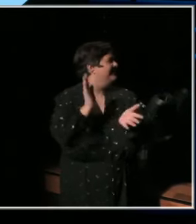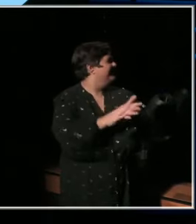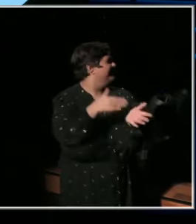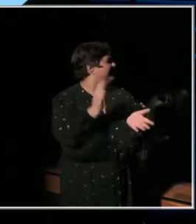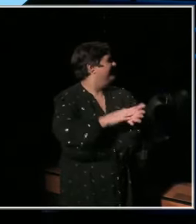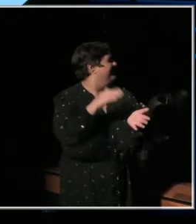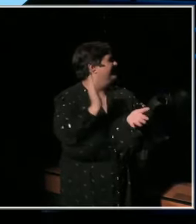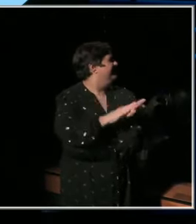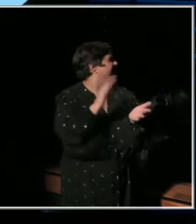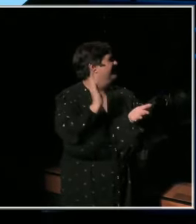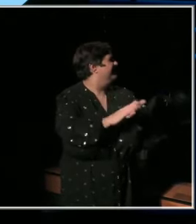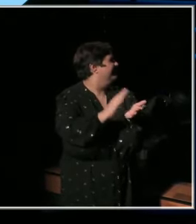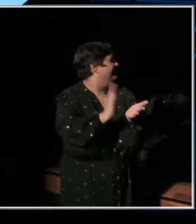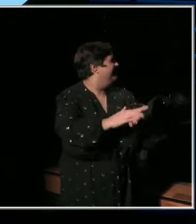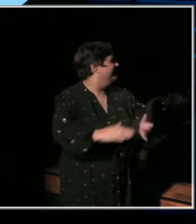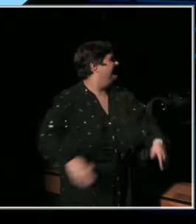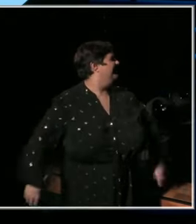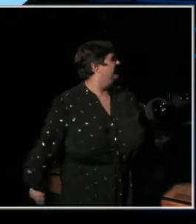Thank you.